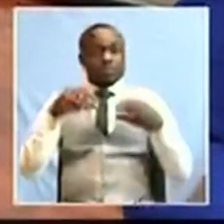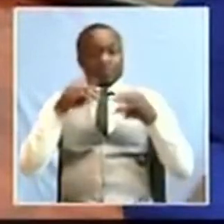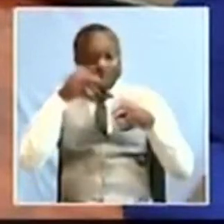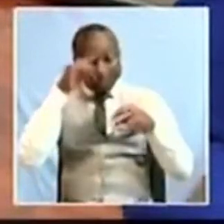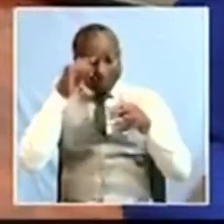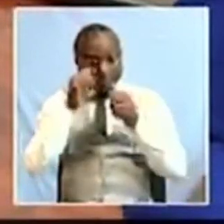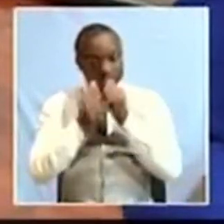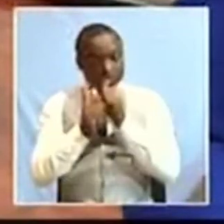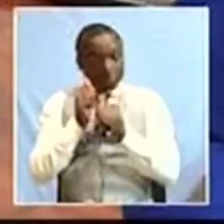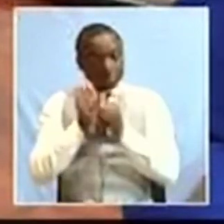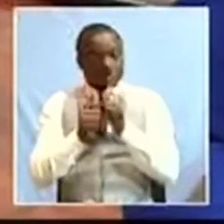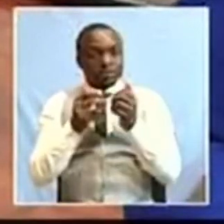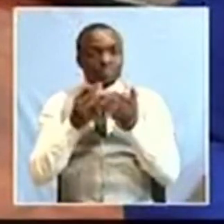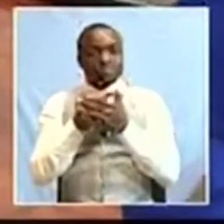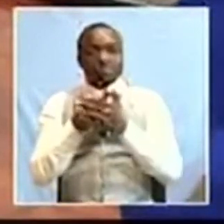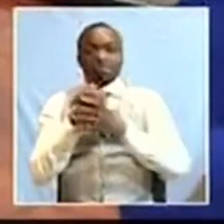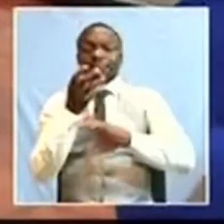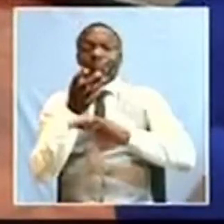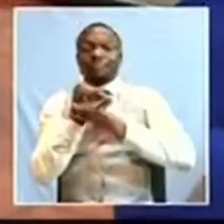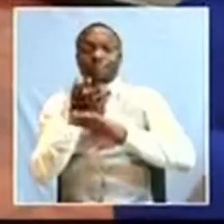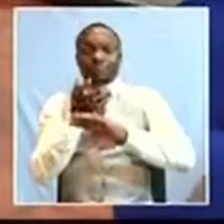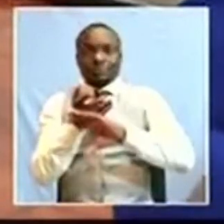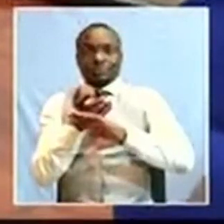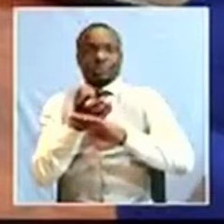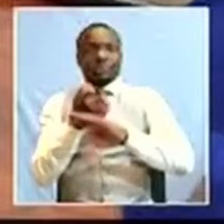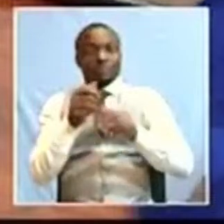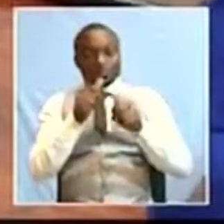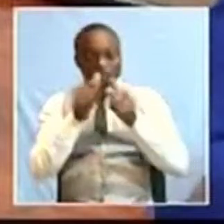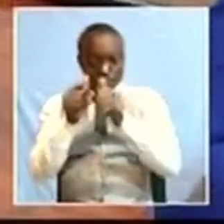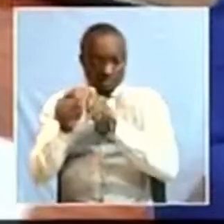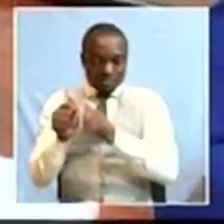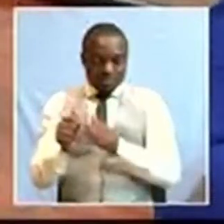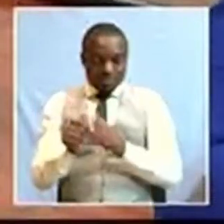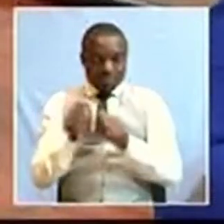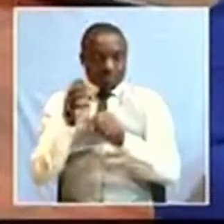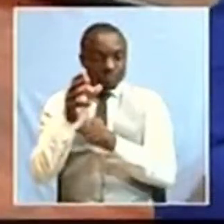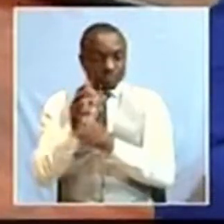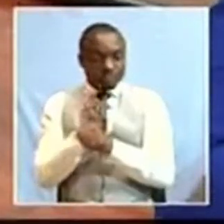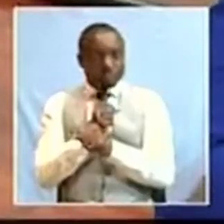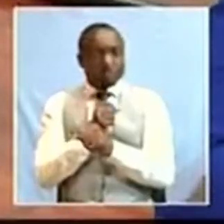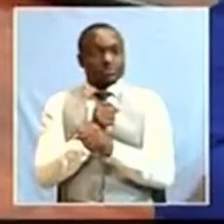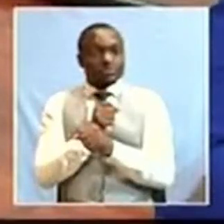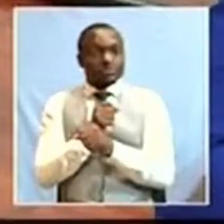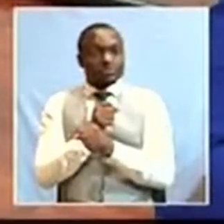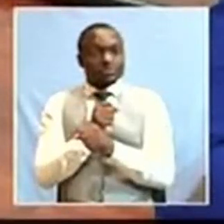financial constraints. Action taken.